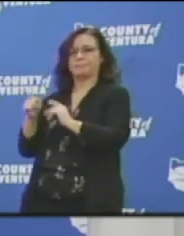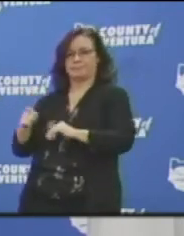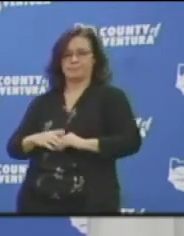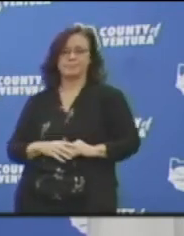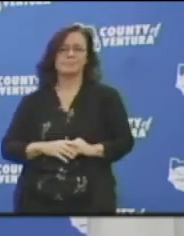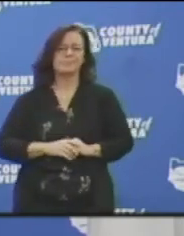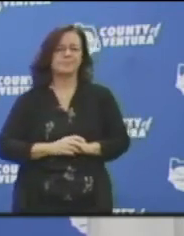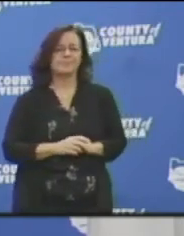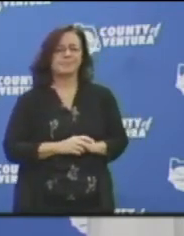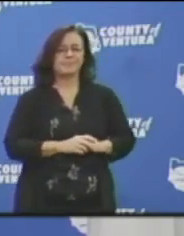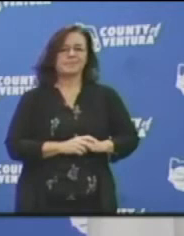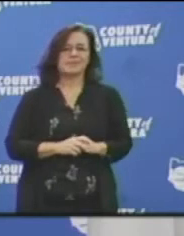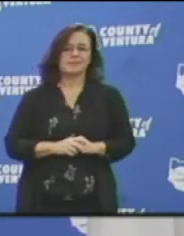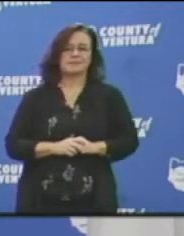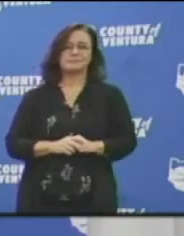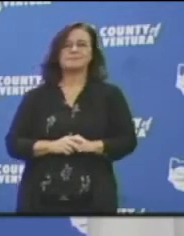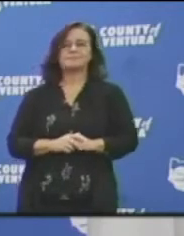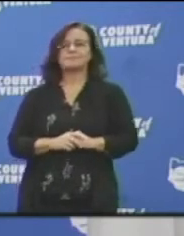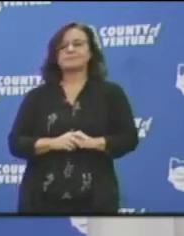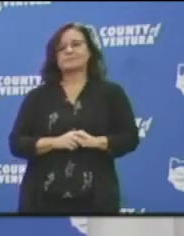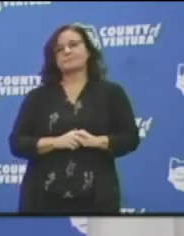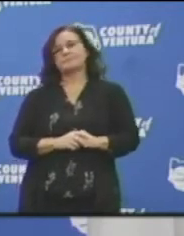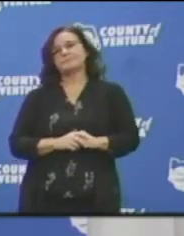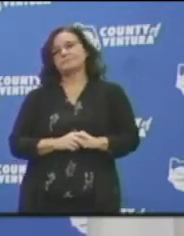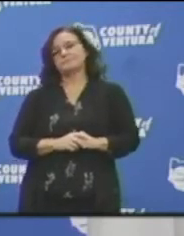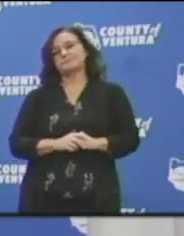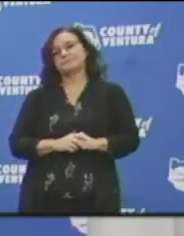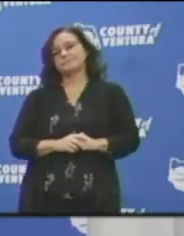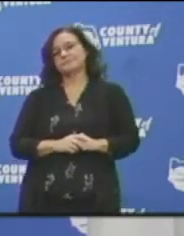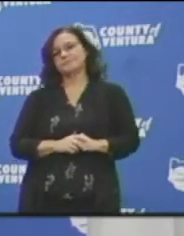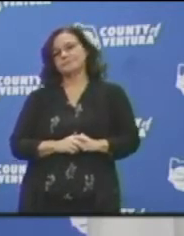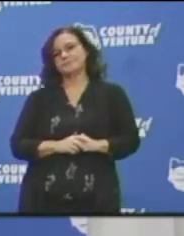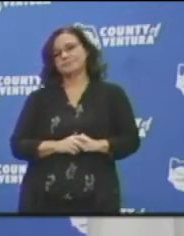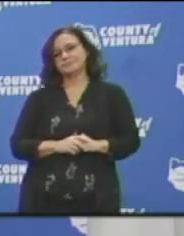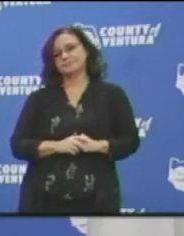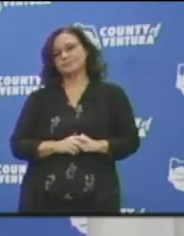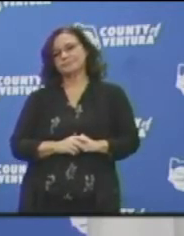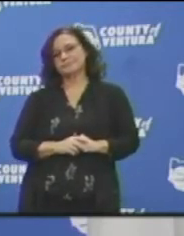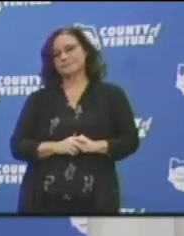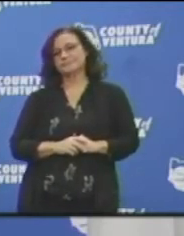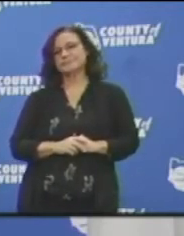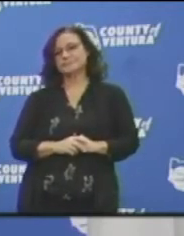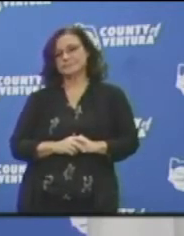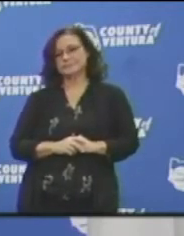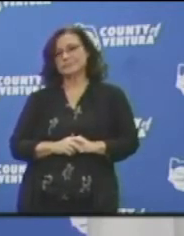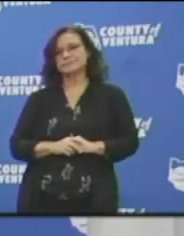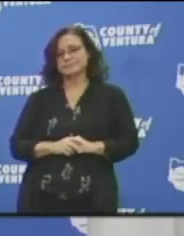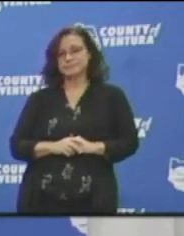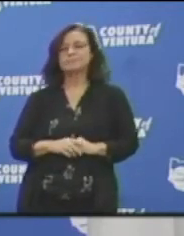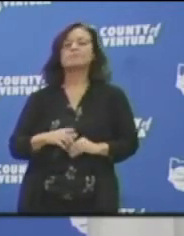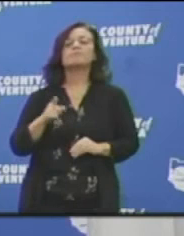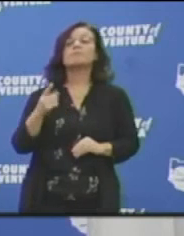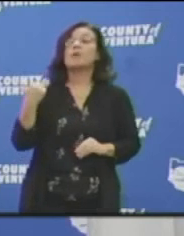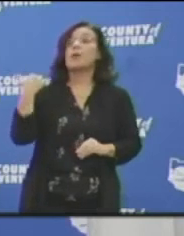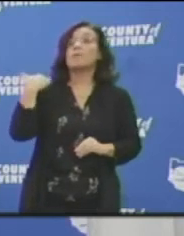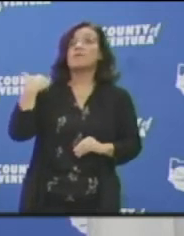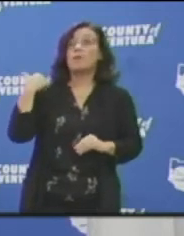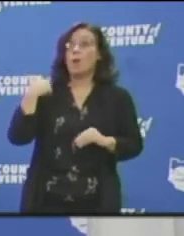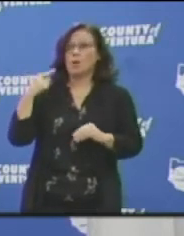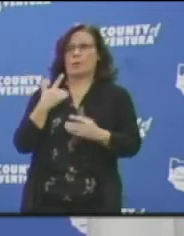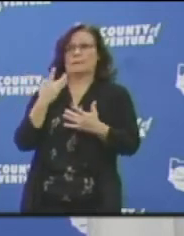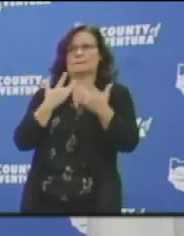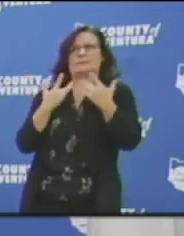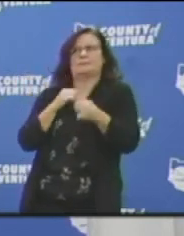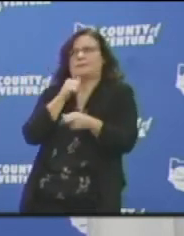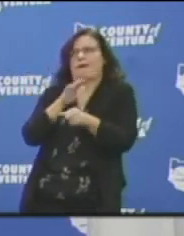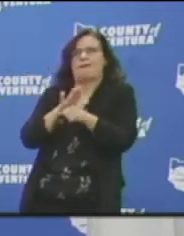I'd like to make you aware, as we've incorporated a new laboratory into our testing system, we are